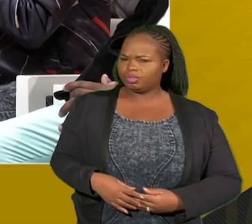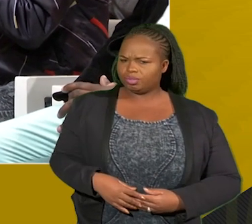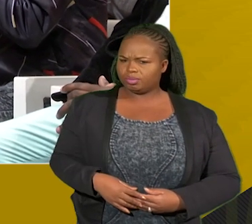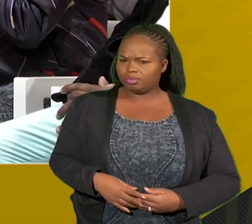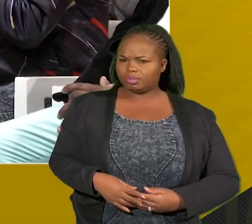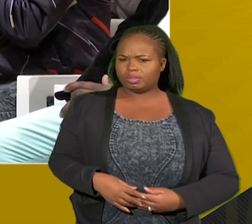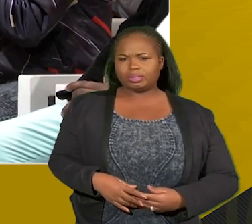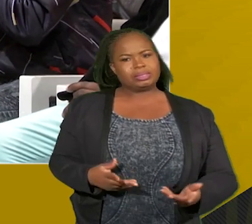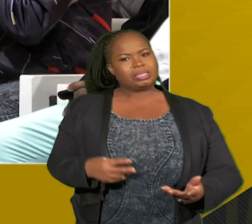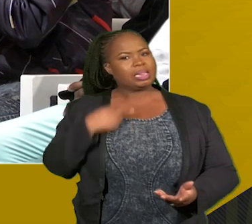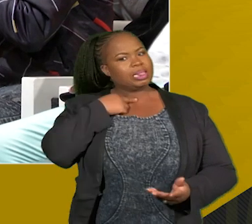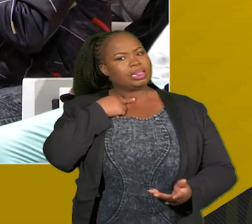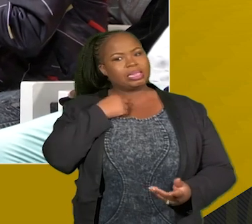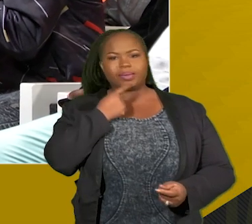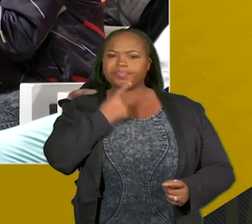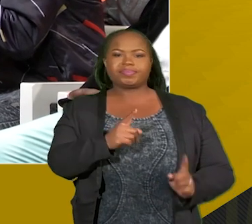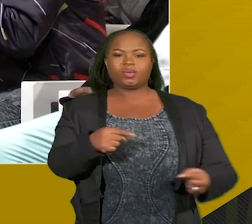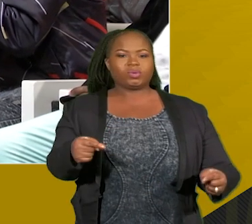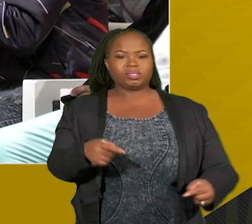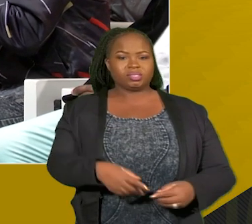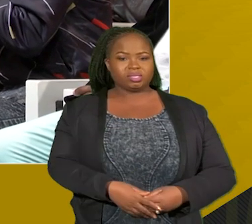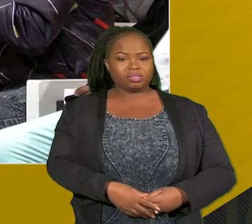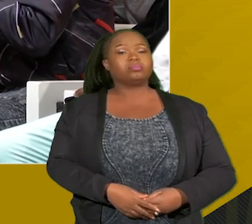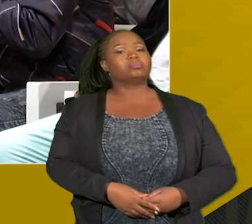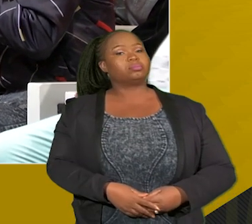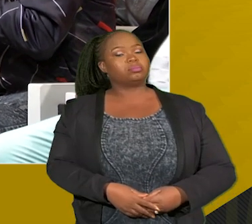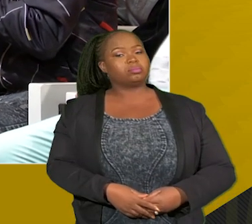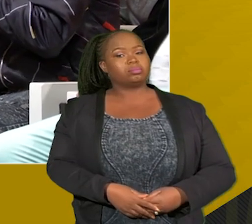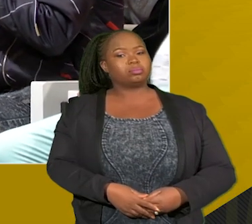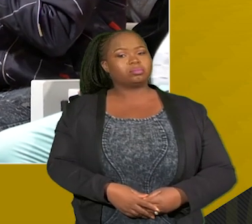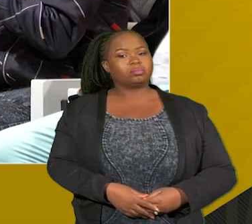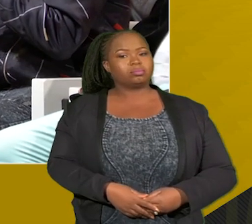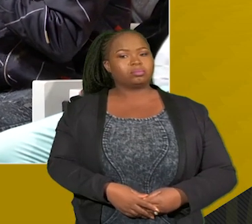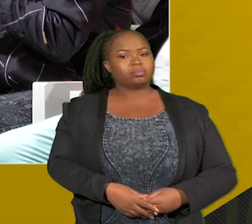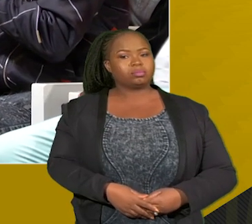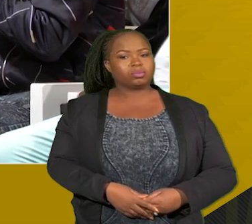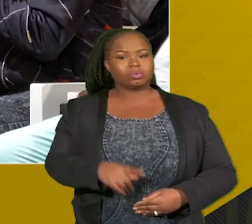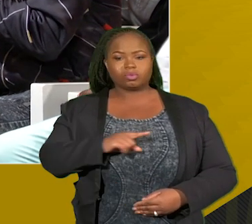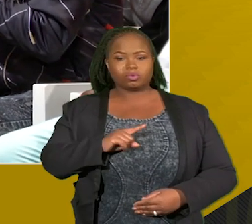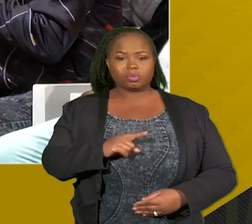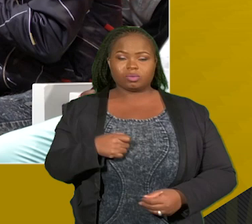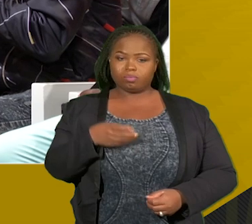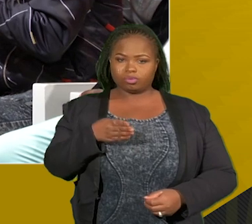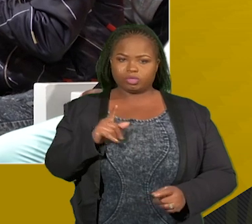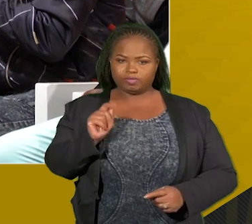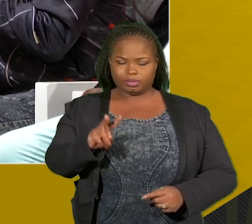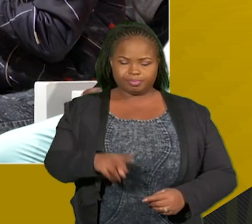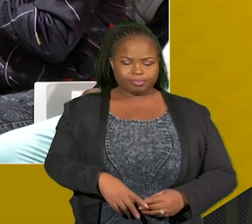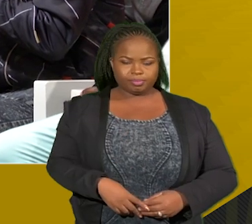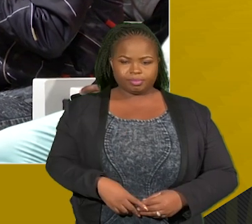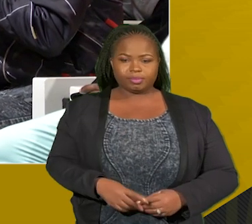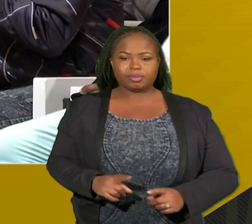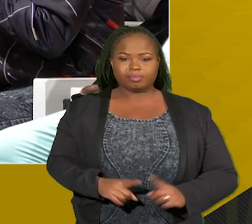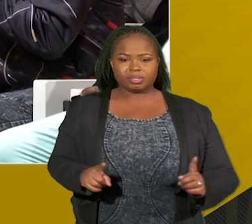zone. Unfortunately, I can't mention it. You can't mention, okay. Yeah. Oh, okay. Because we live. But